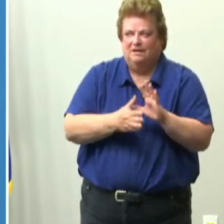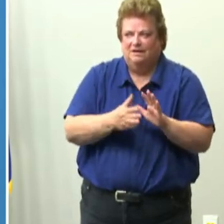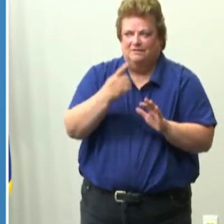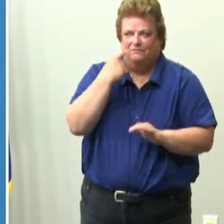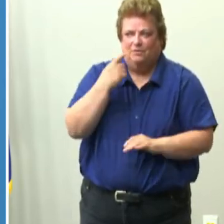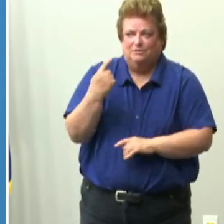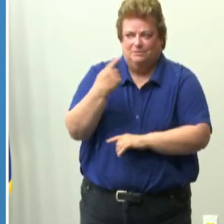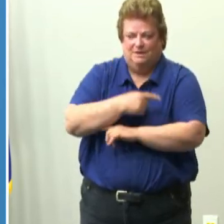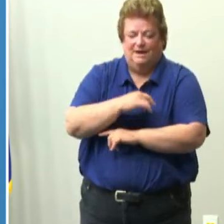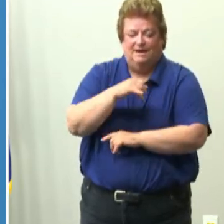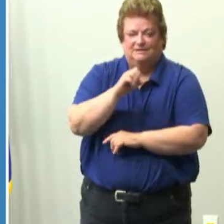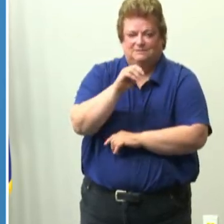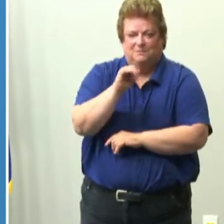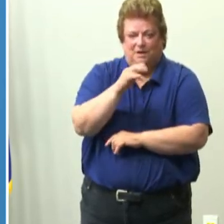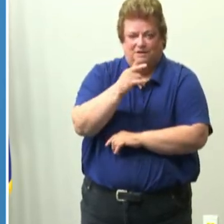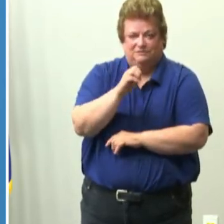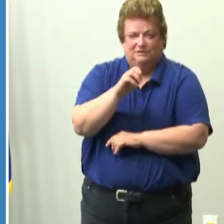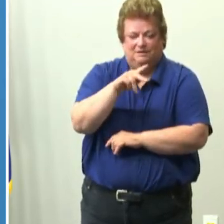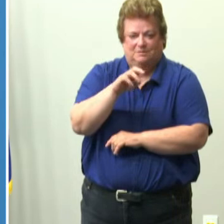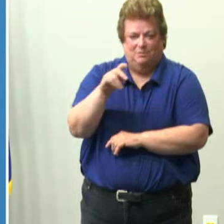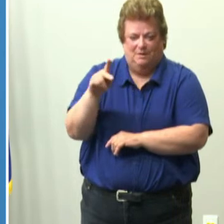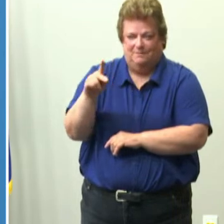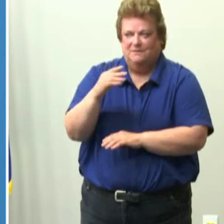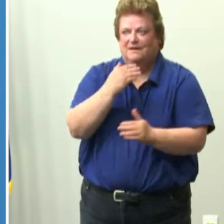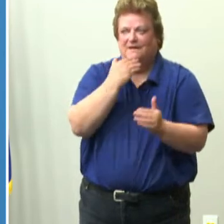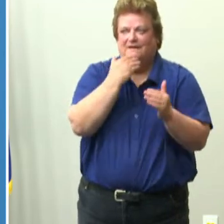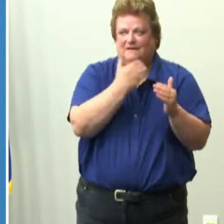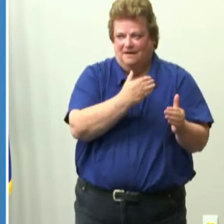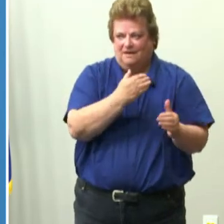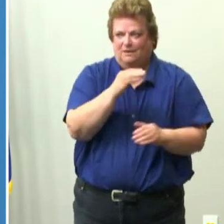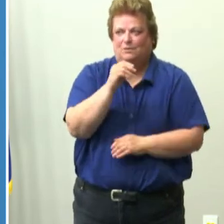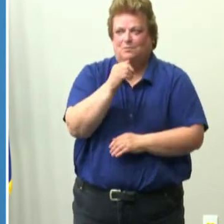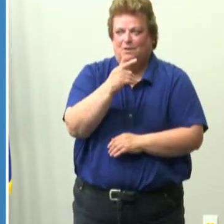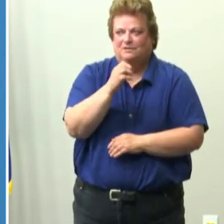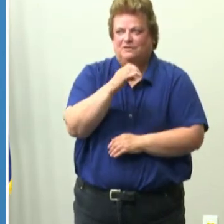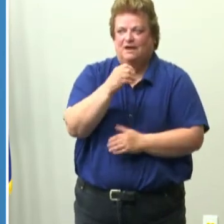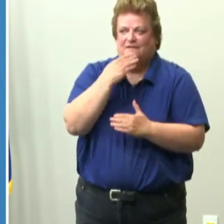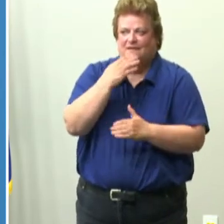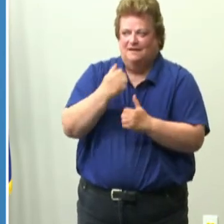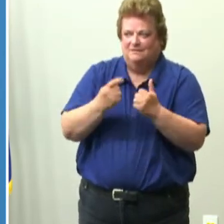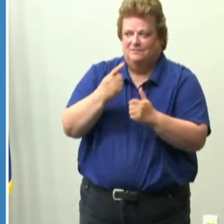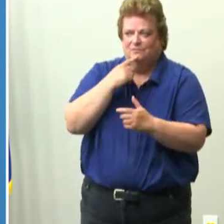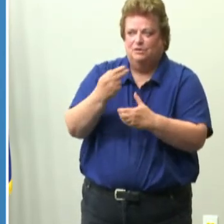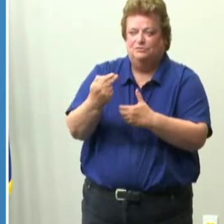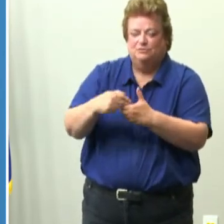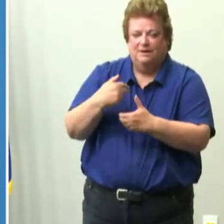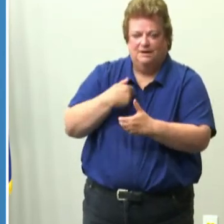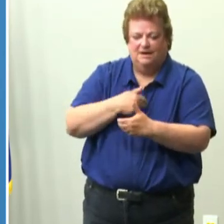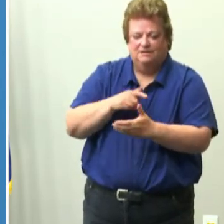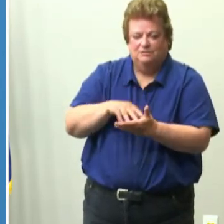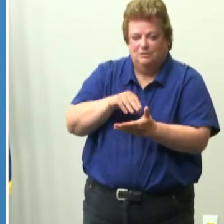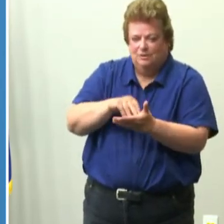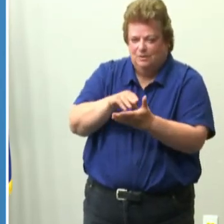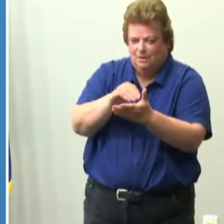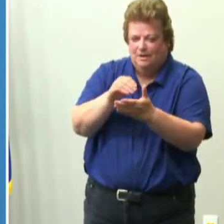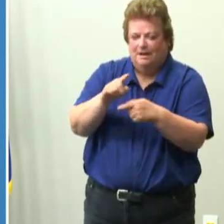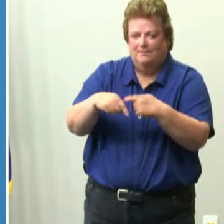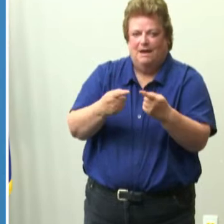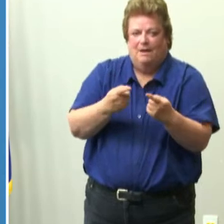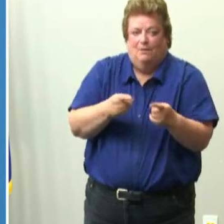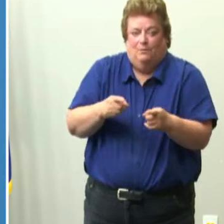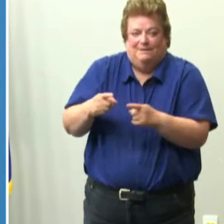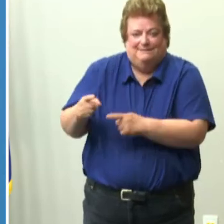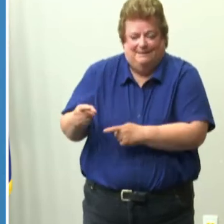us today is Margie Propp. Thank you, Margie, and thanks to everyone for joining us to learn about the latest local